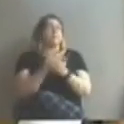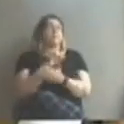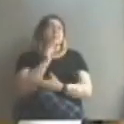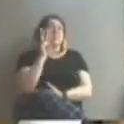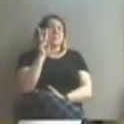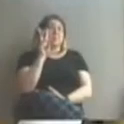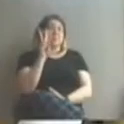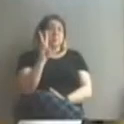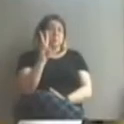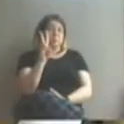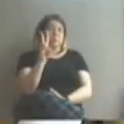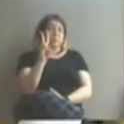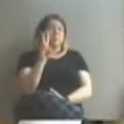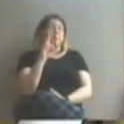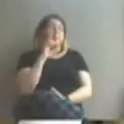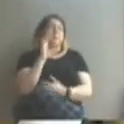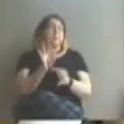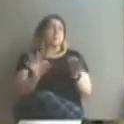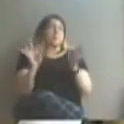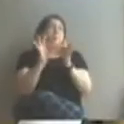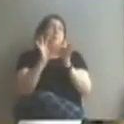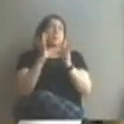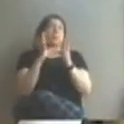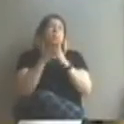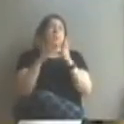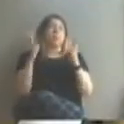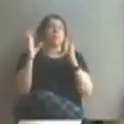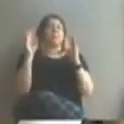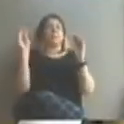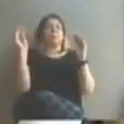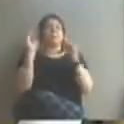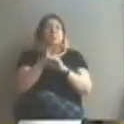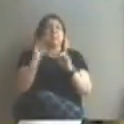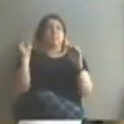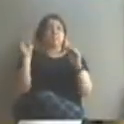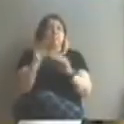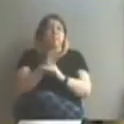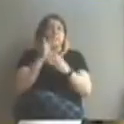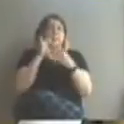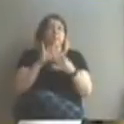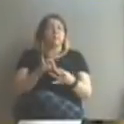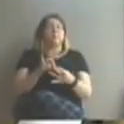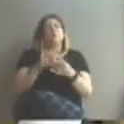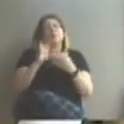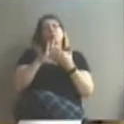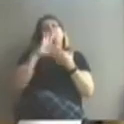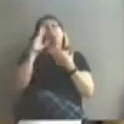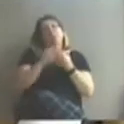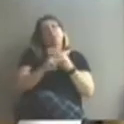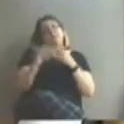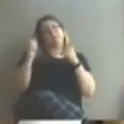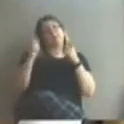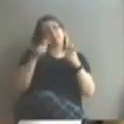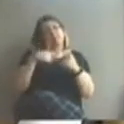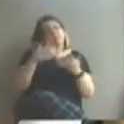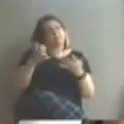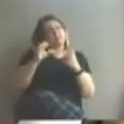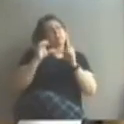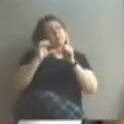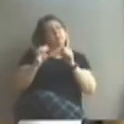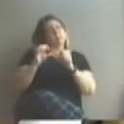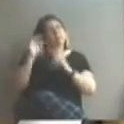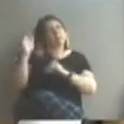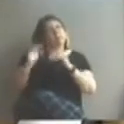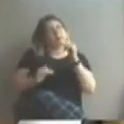62. And it is a lot of movement that is tied to curriculum management. And I want to continue to balance